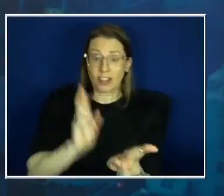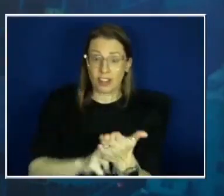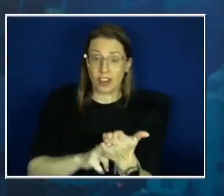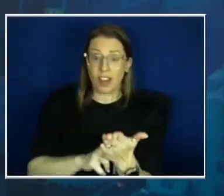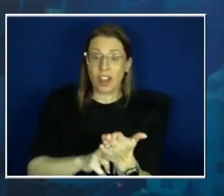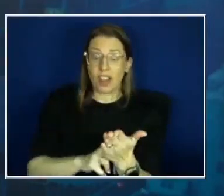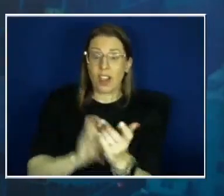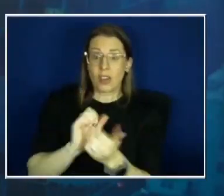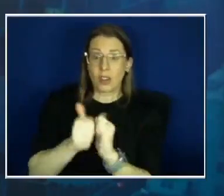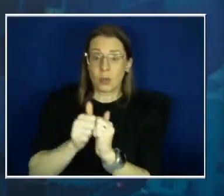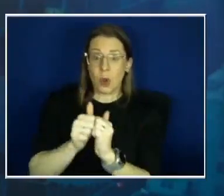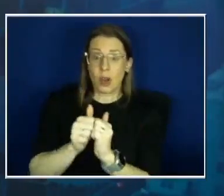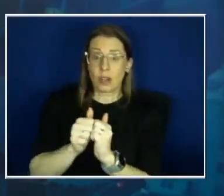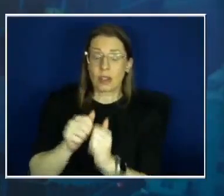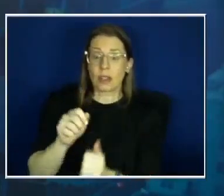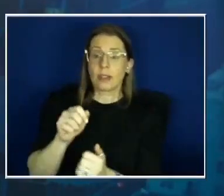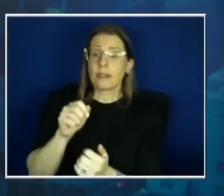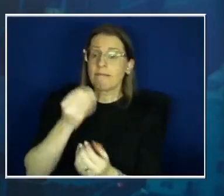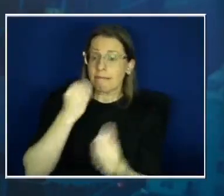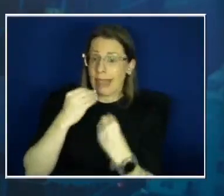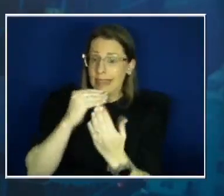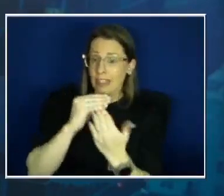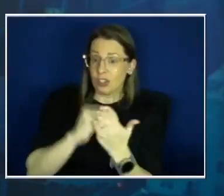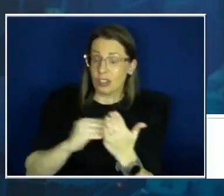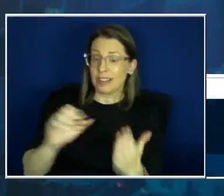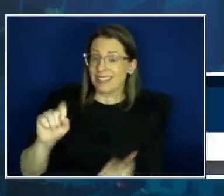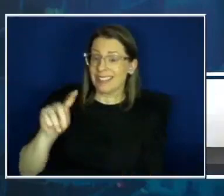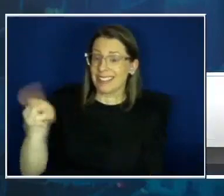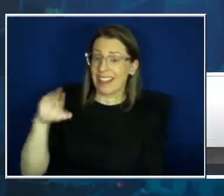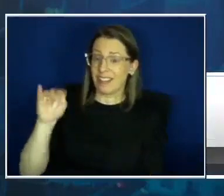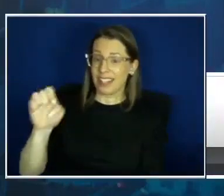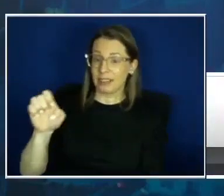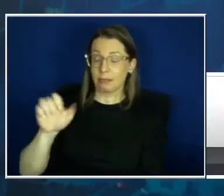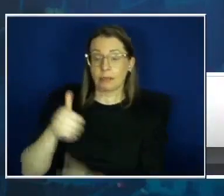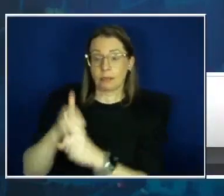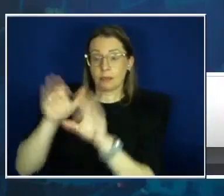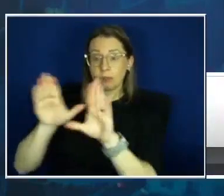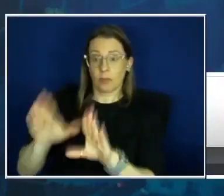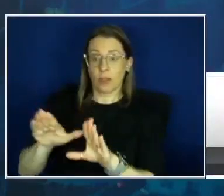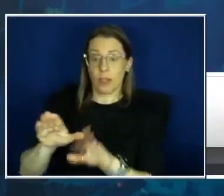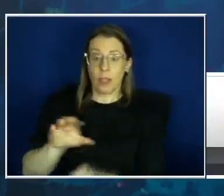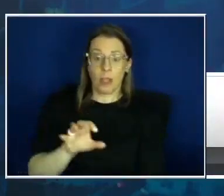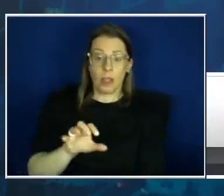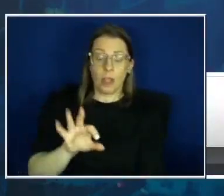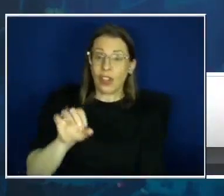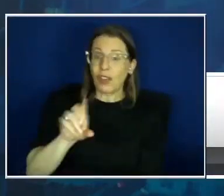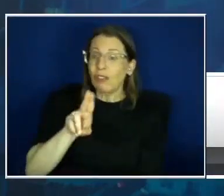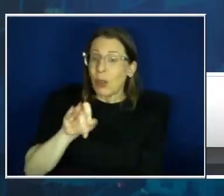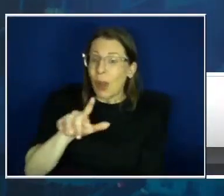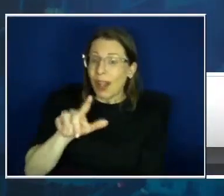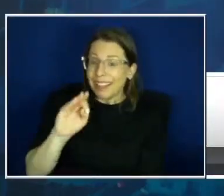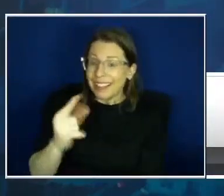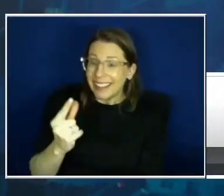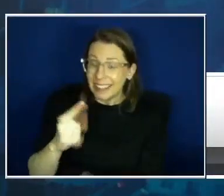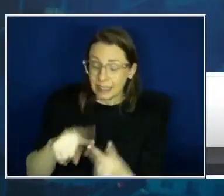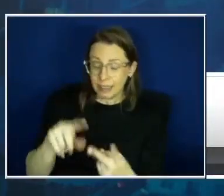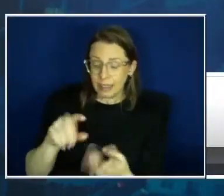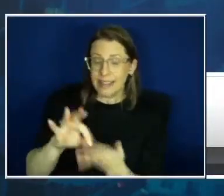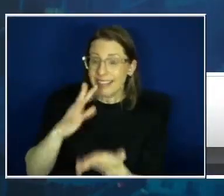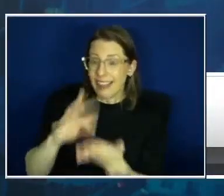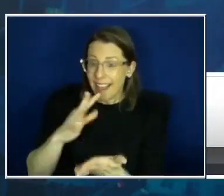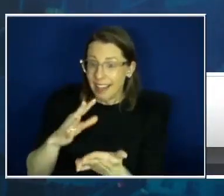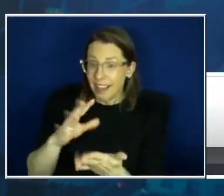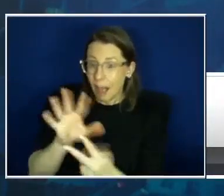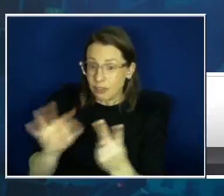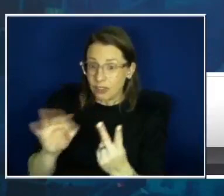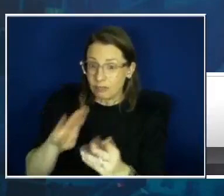she's wonderful. So she actually sort of looks at the fueling, provides some of the fueling and snack options, and then she'll meet individually with